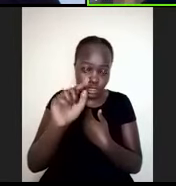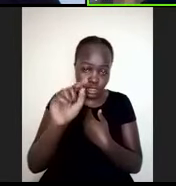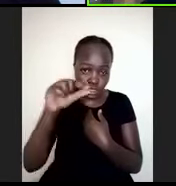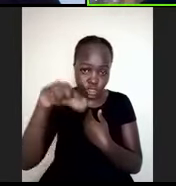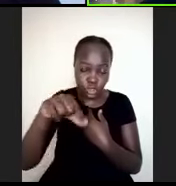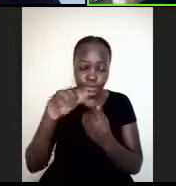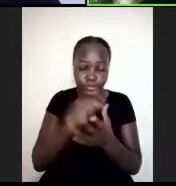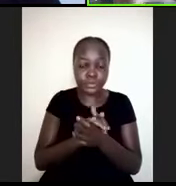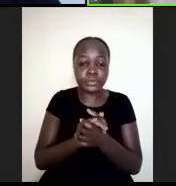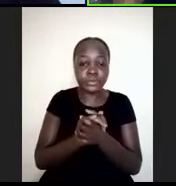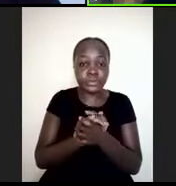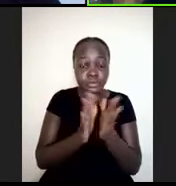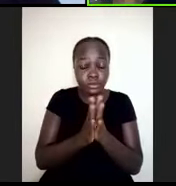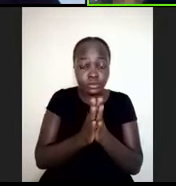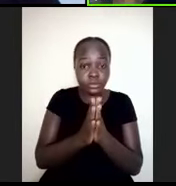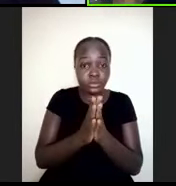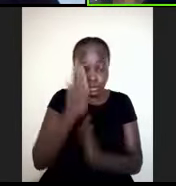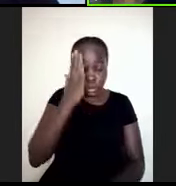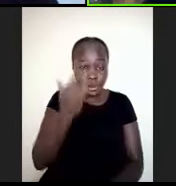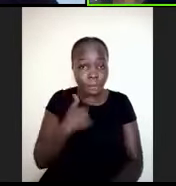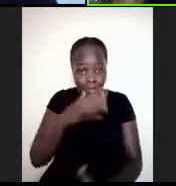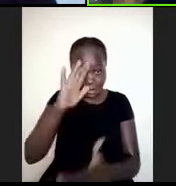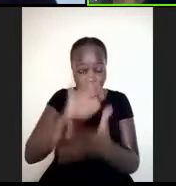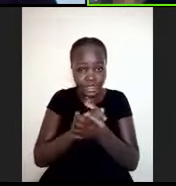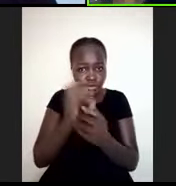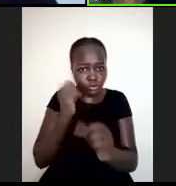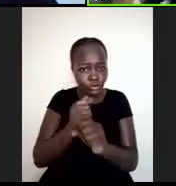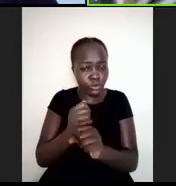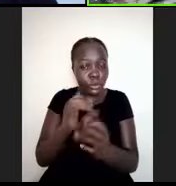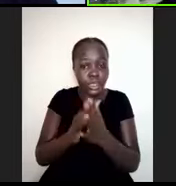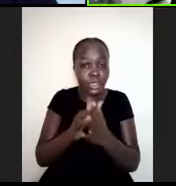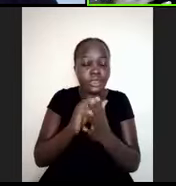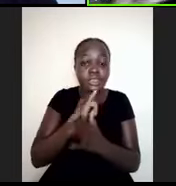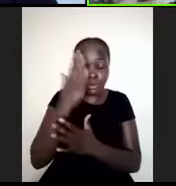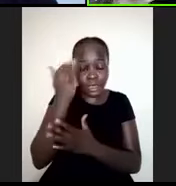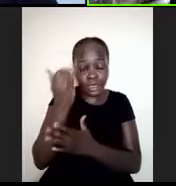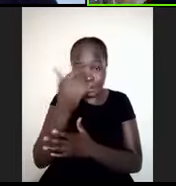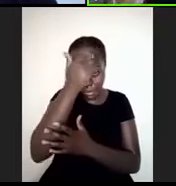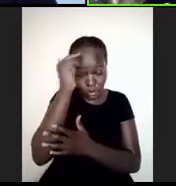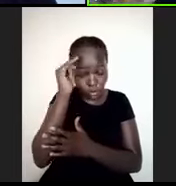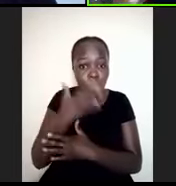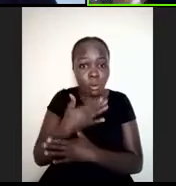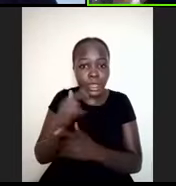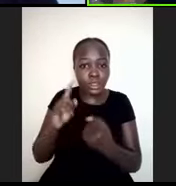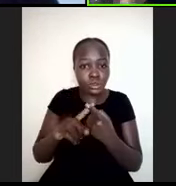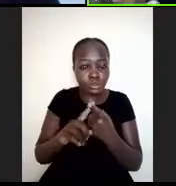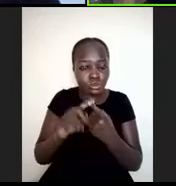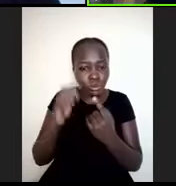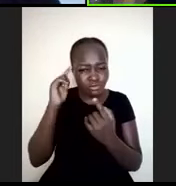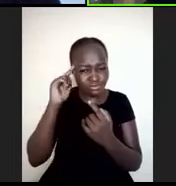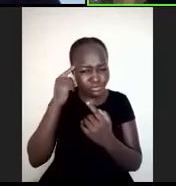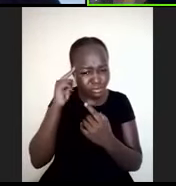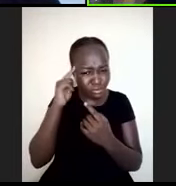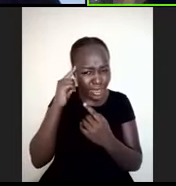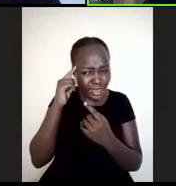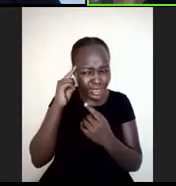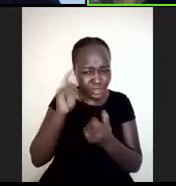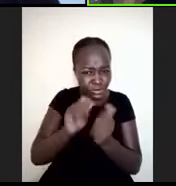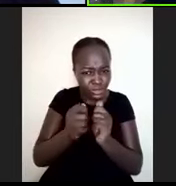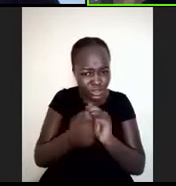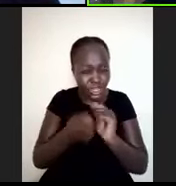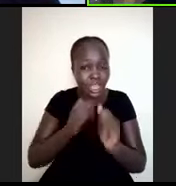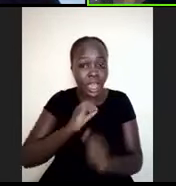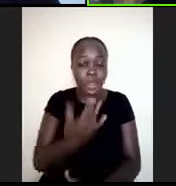And why I believe they are doing this is because they want to psychologically condition our children. Imagine cartoons